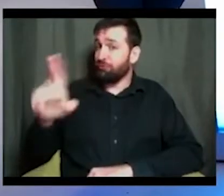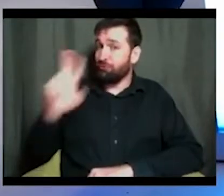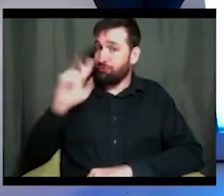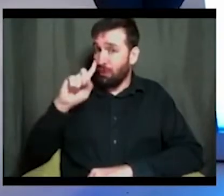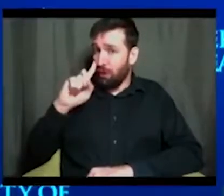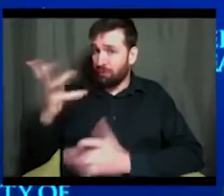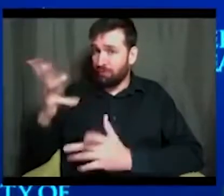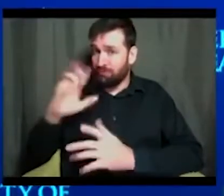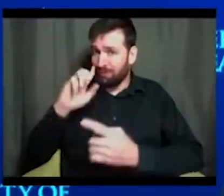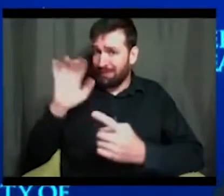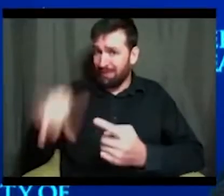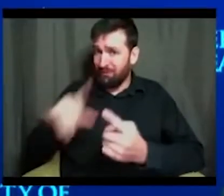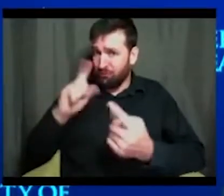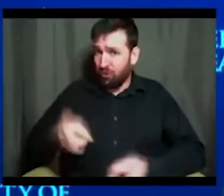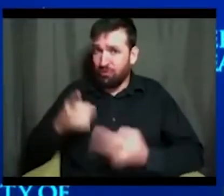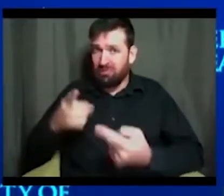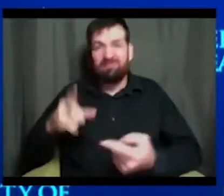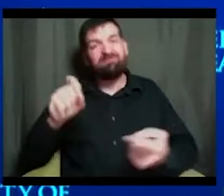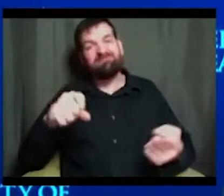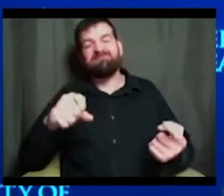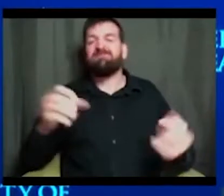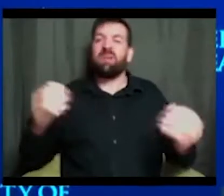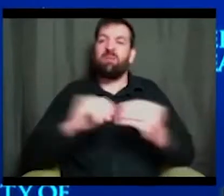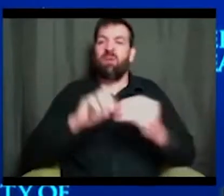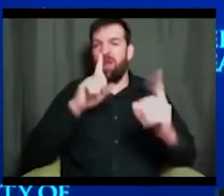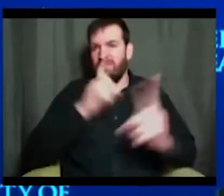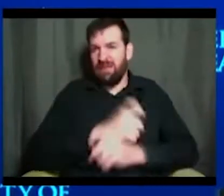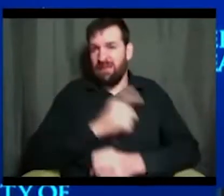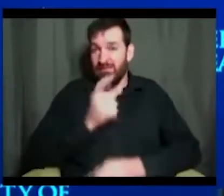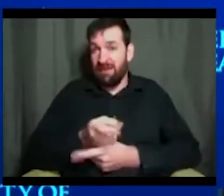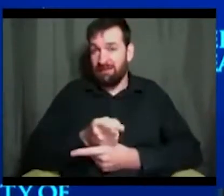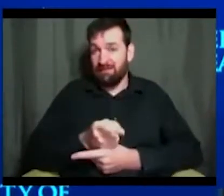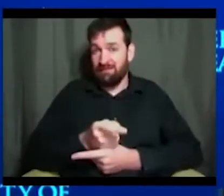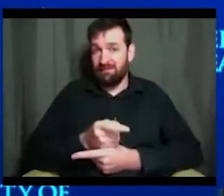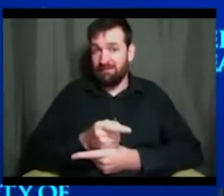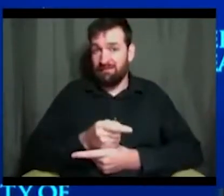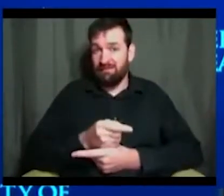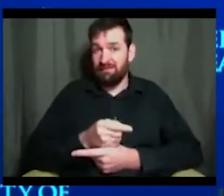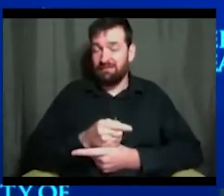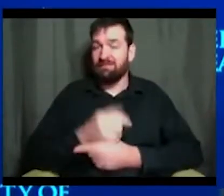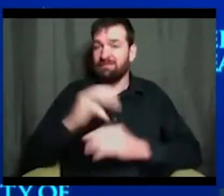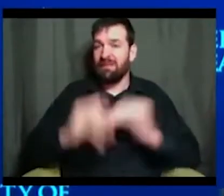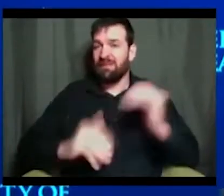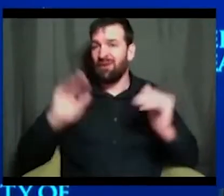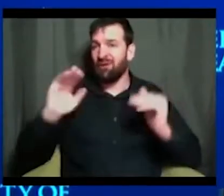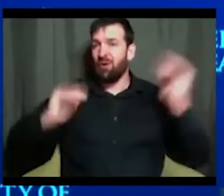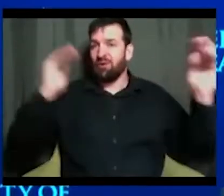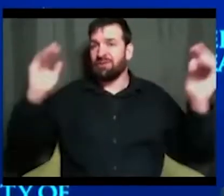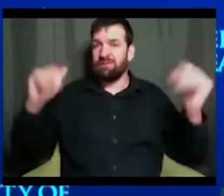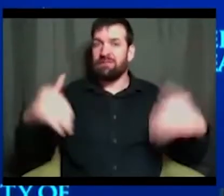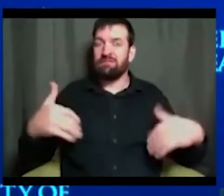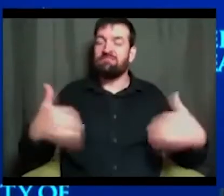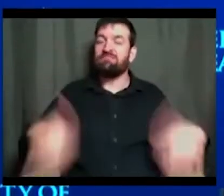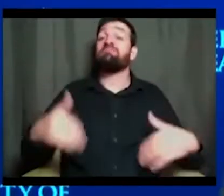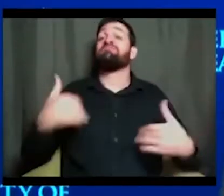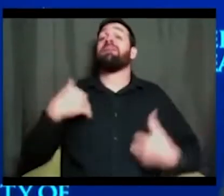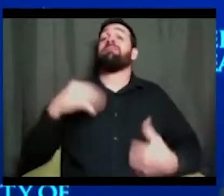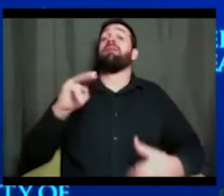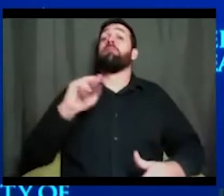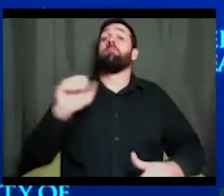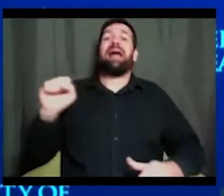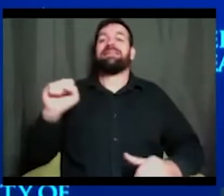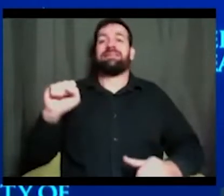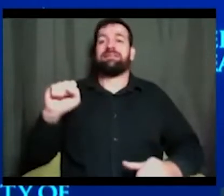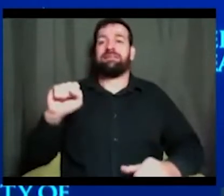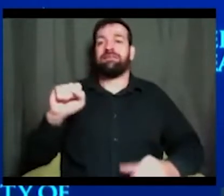Yeah, it's a little more complicated, right, than what we've had with adults. We're running a mass vaccination site in Wyandotte County,